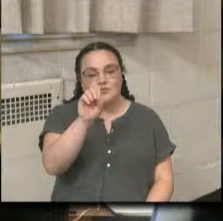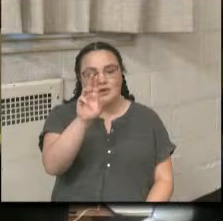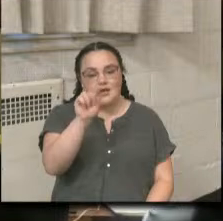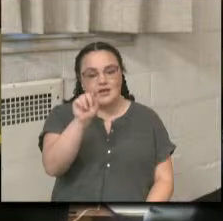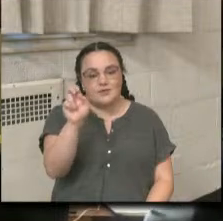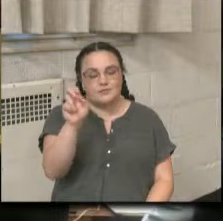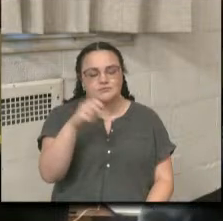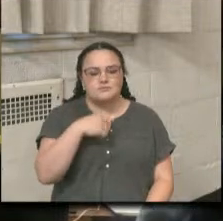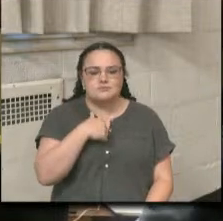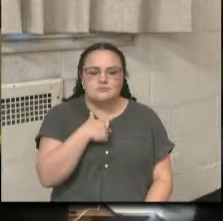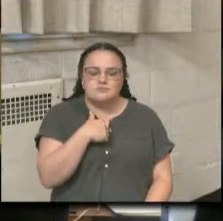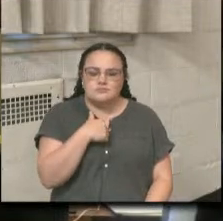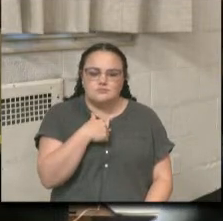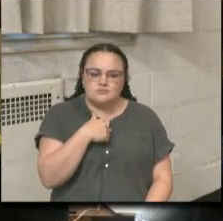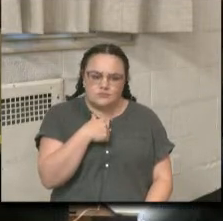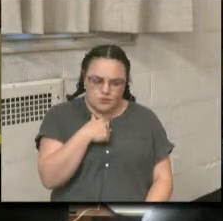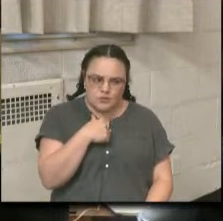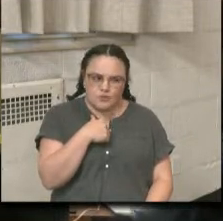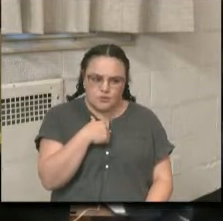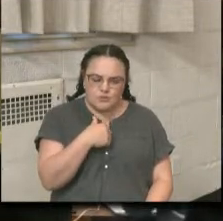you so much.